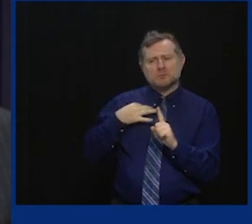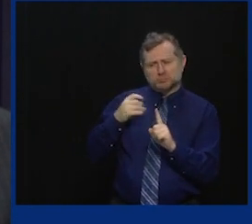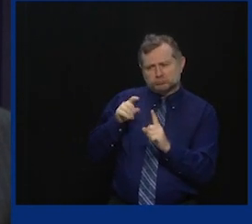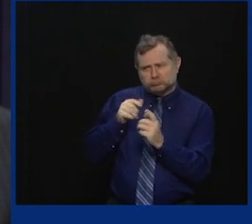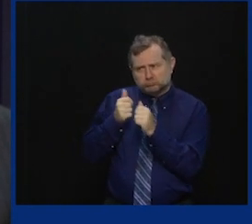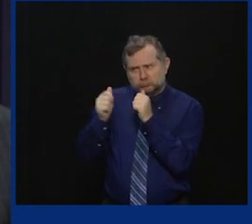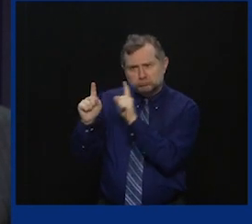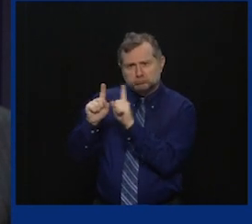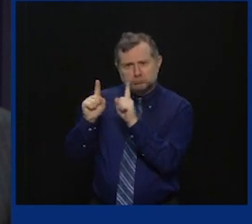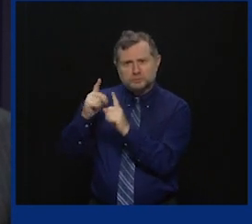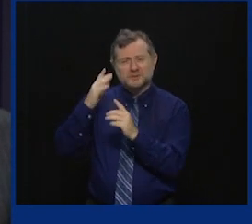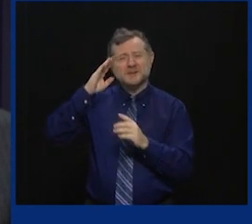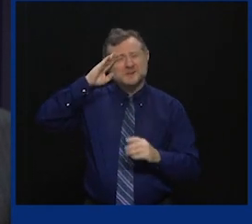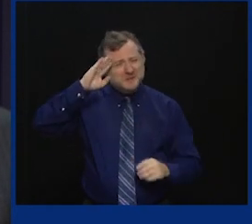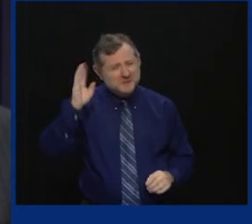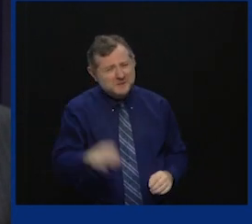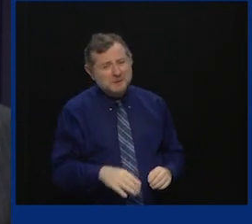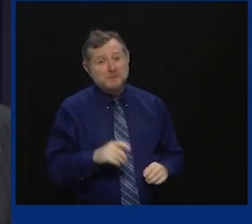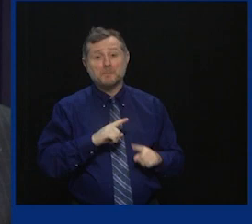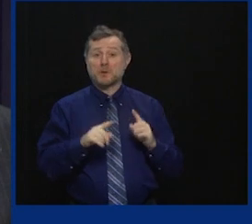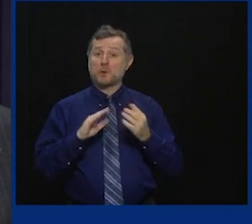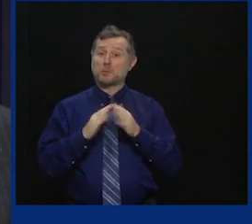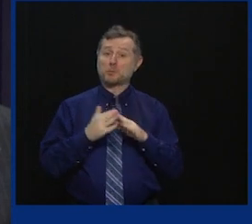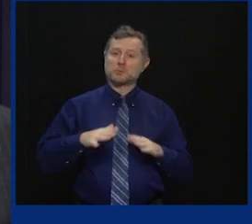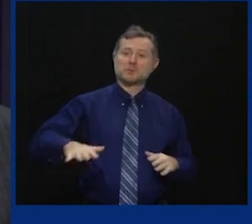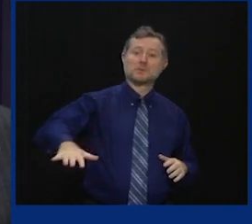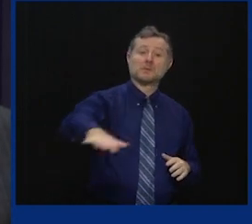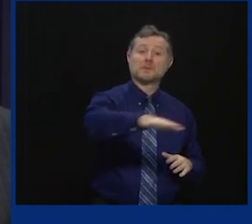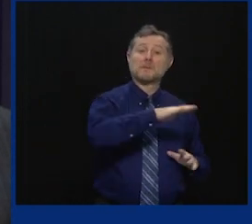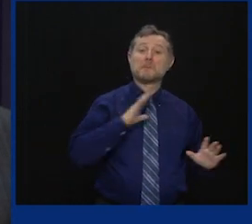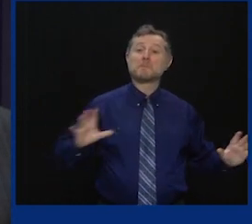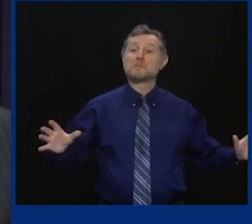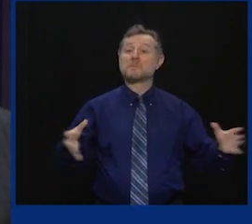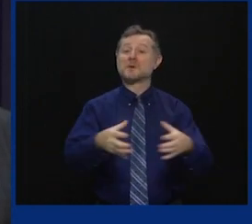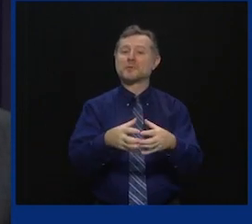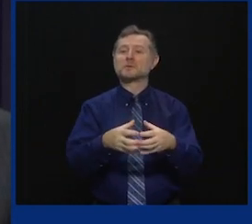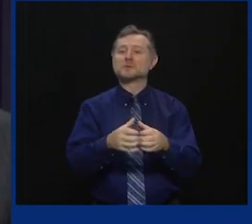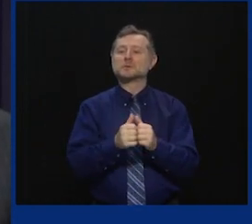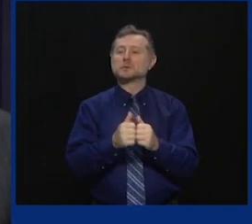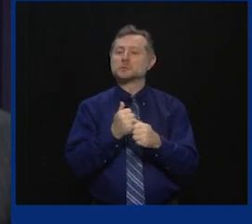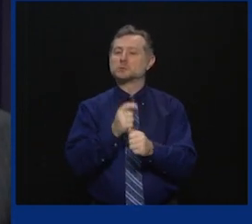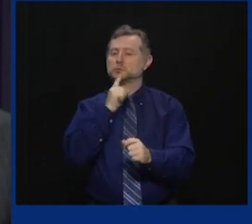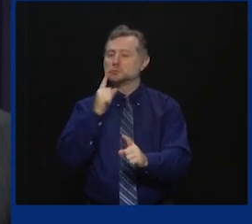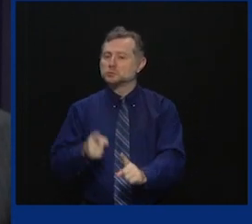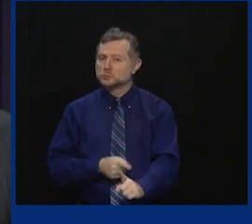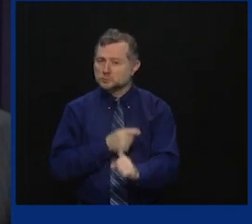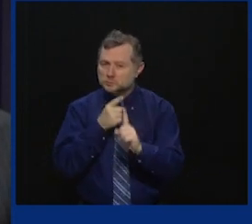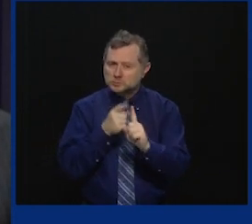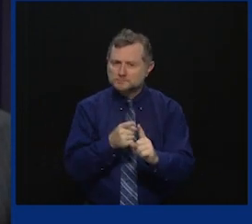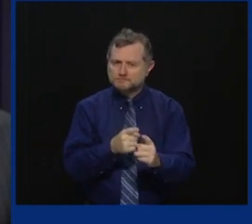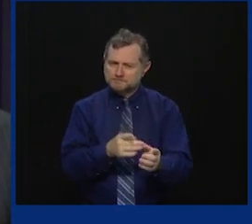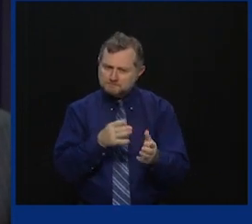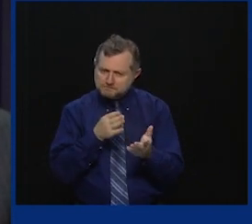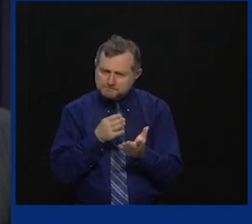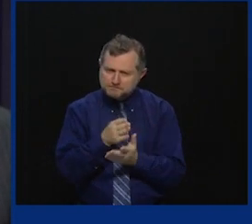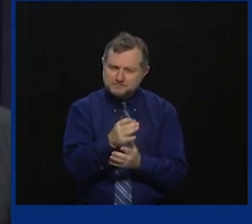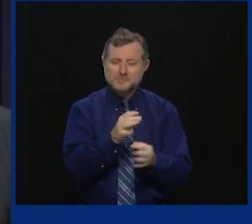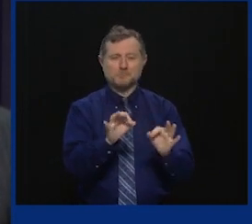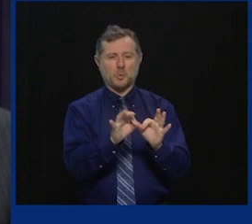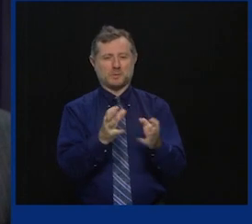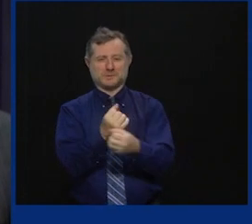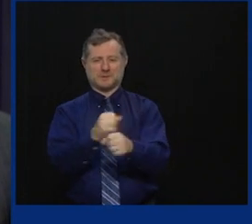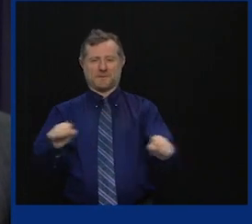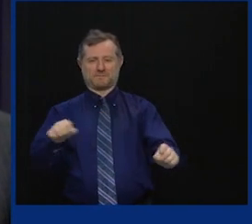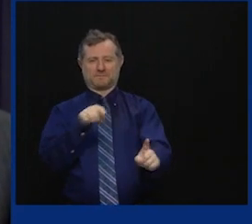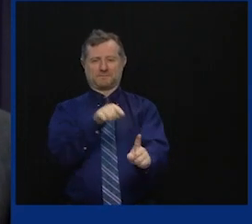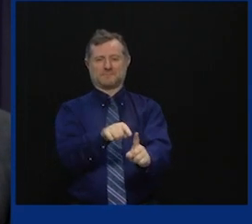bringing communities back together is a true path to true safety. So Governor, and to